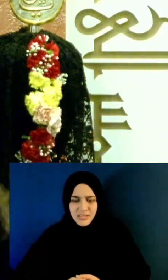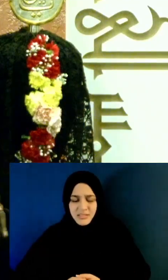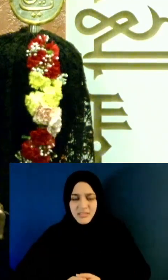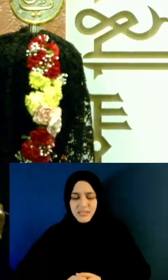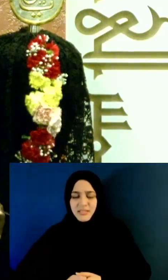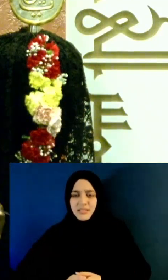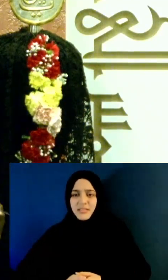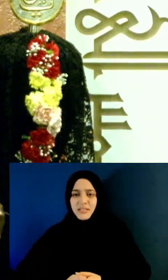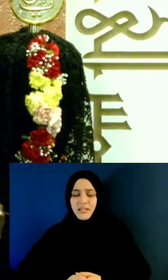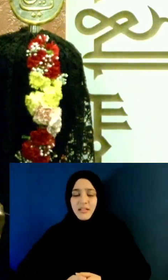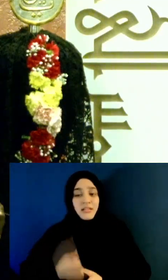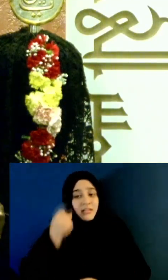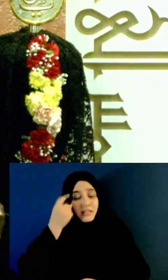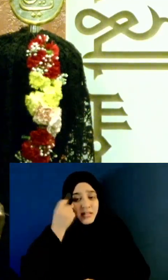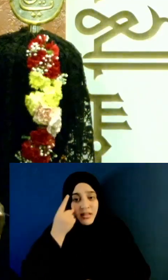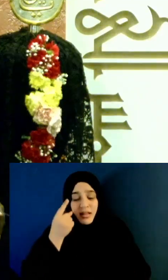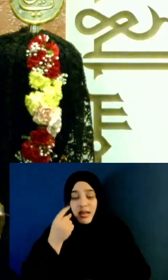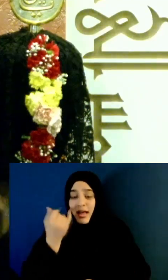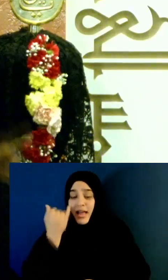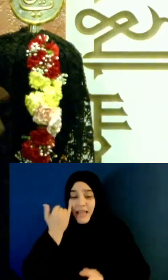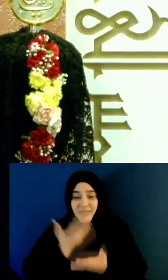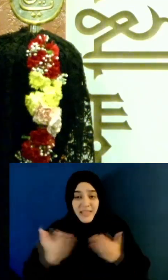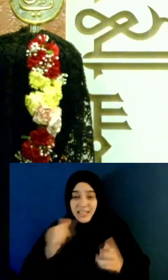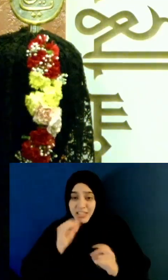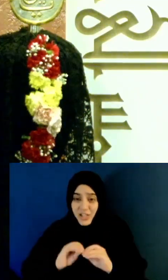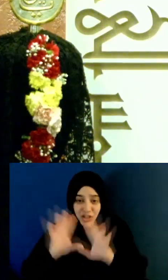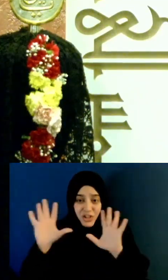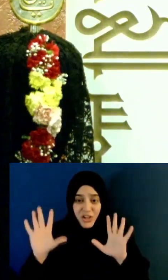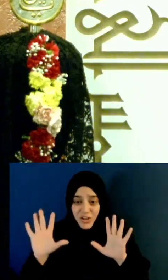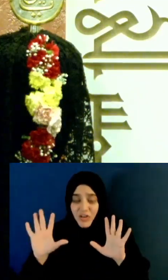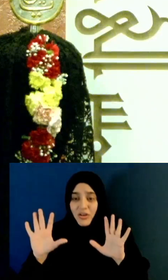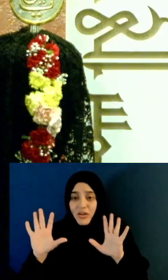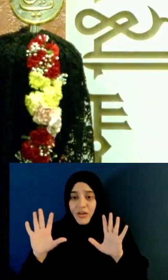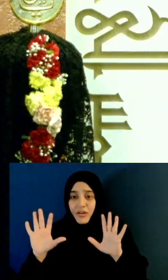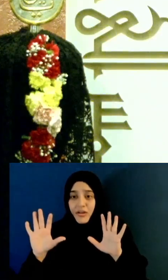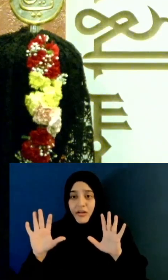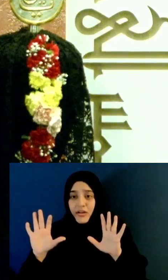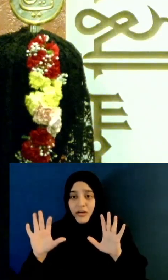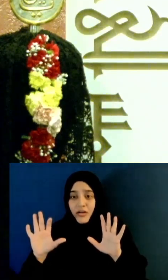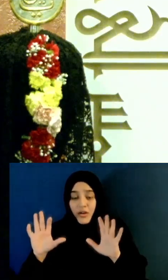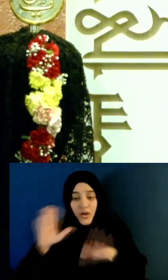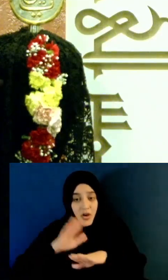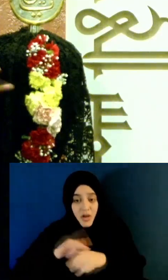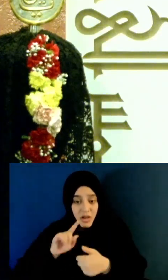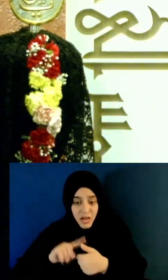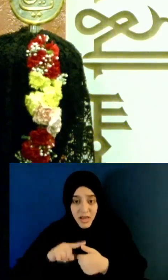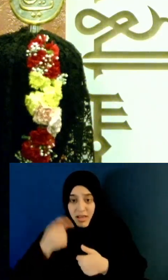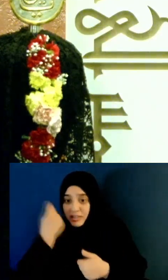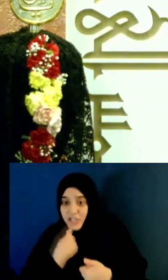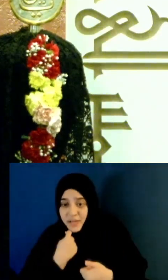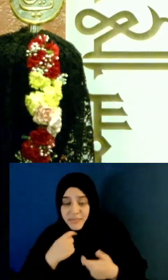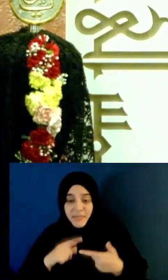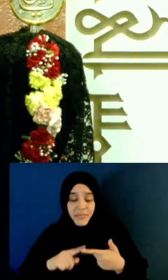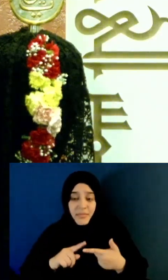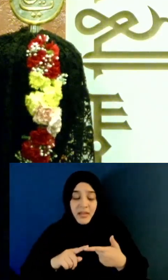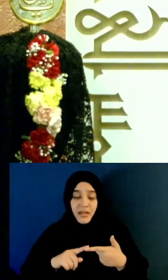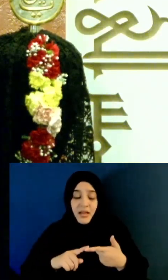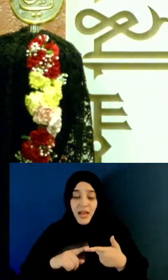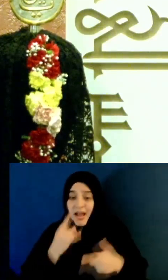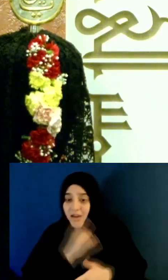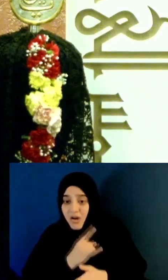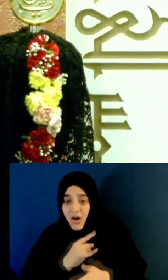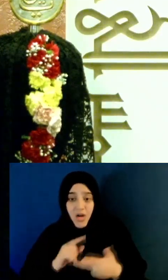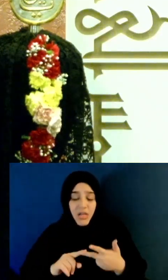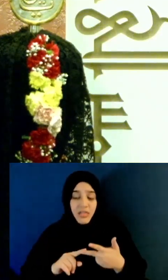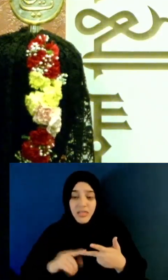If things are not clear, could be hijab, could be alcohol, could be music during